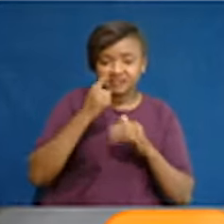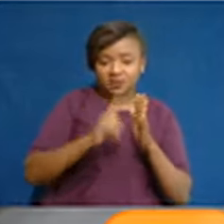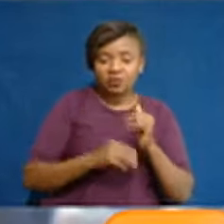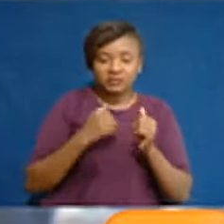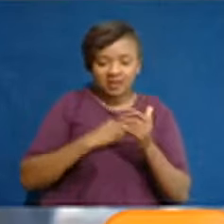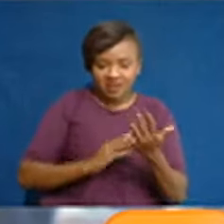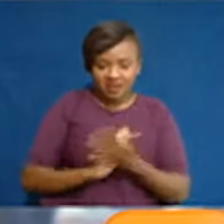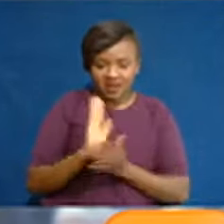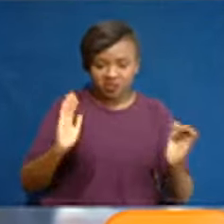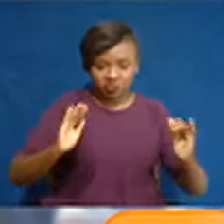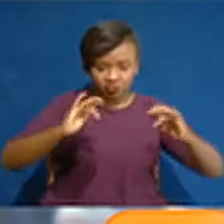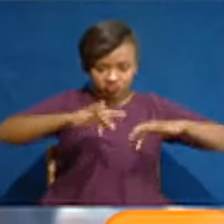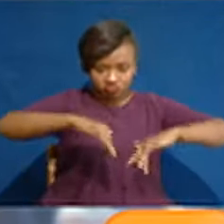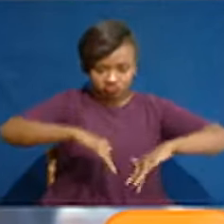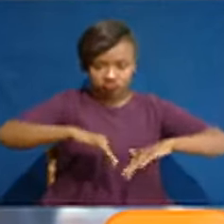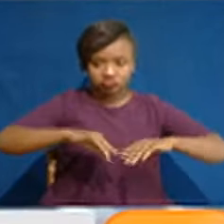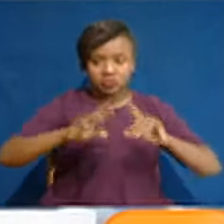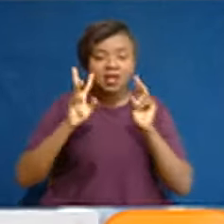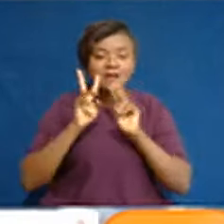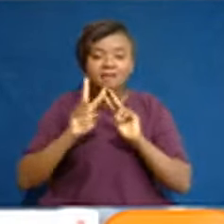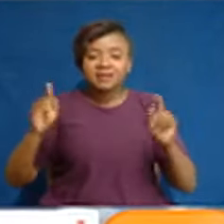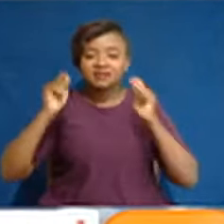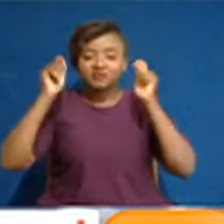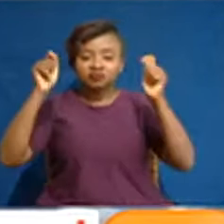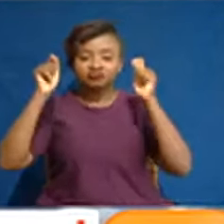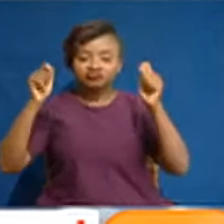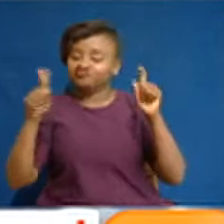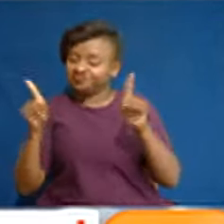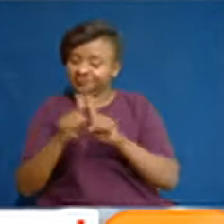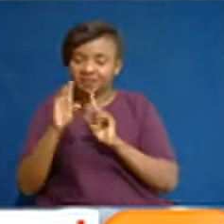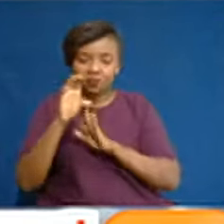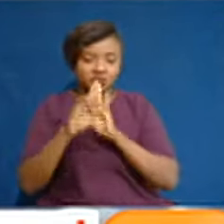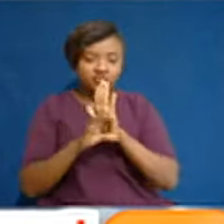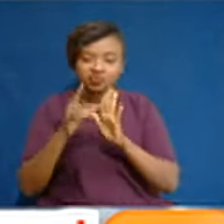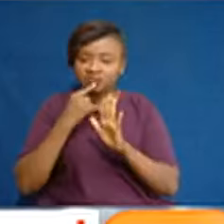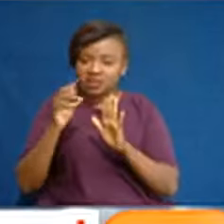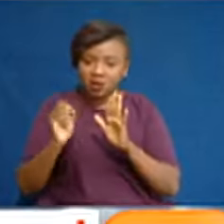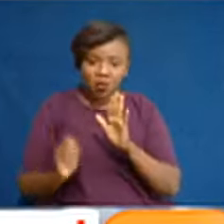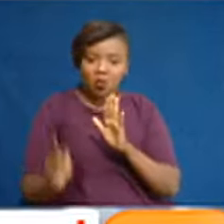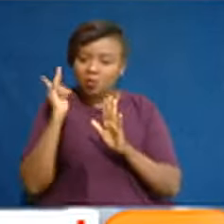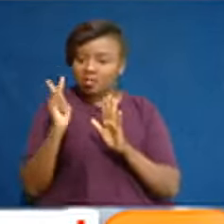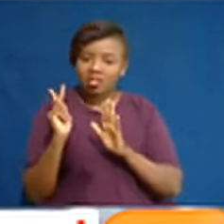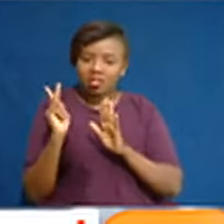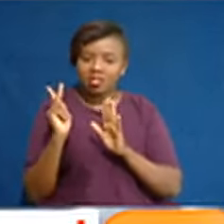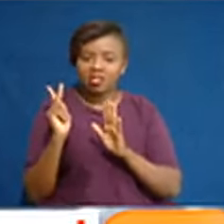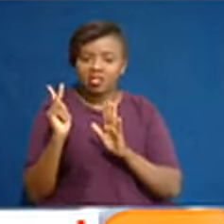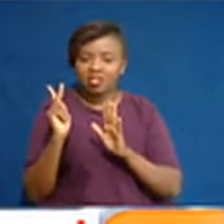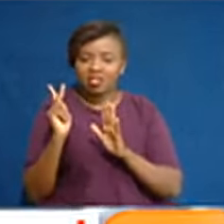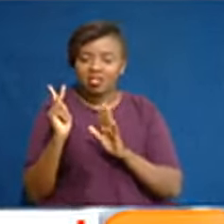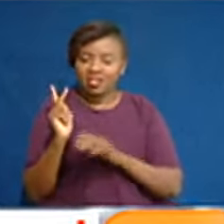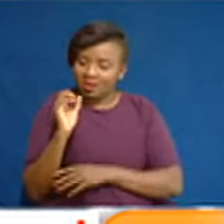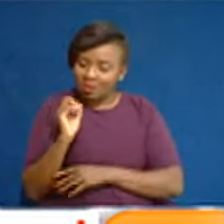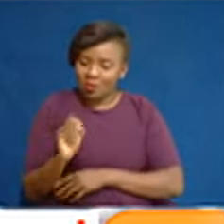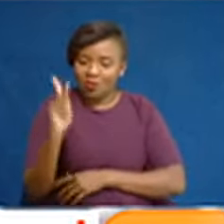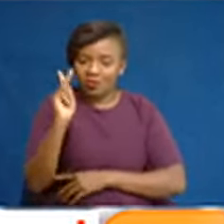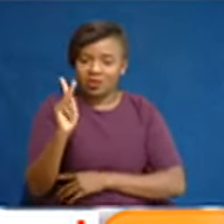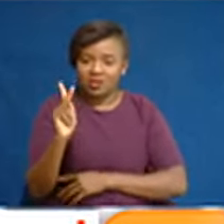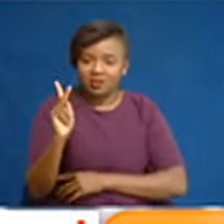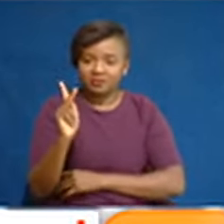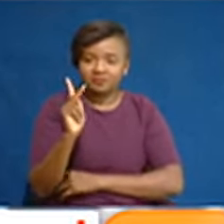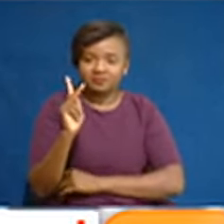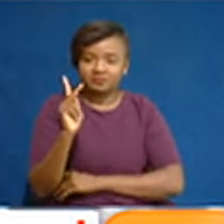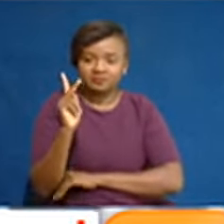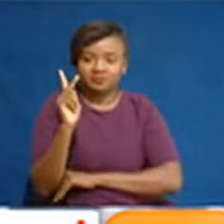assembly. Peaceful protests are guaranteed within our constitution. In fact, historically, they have been a way in